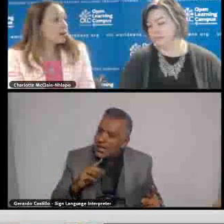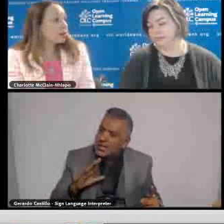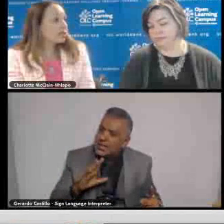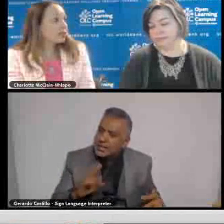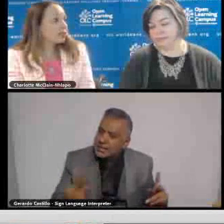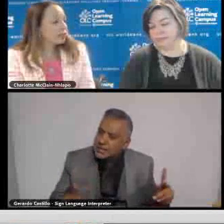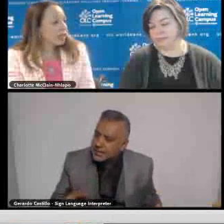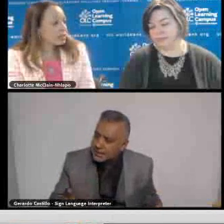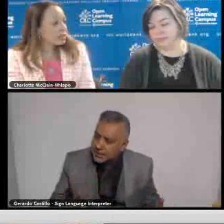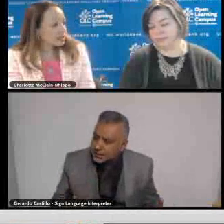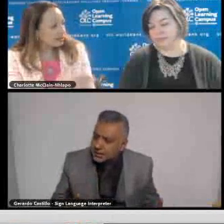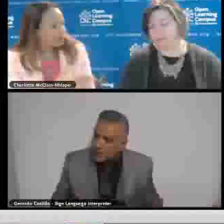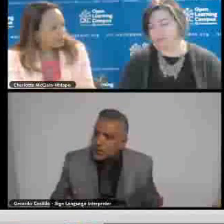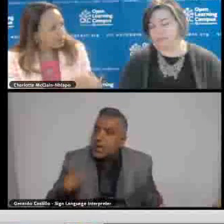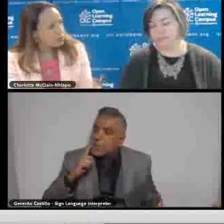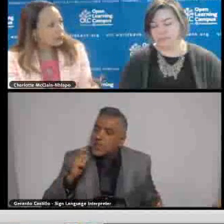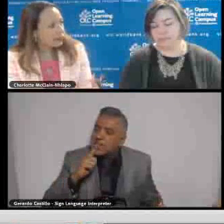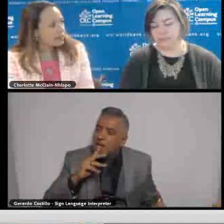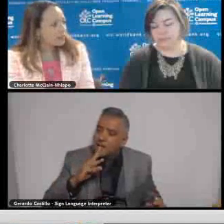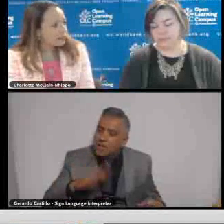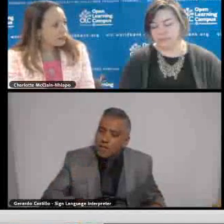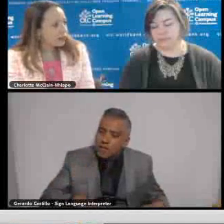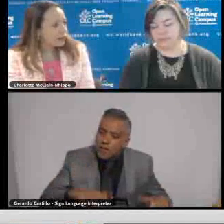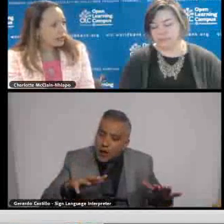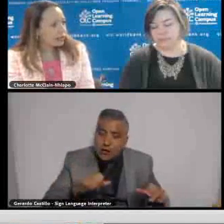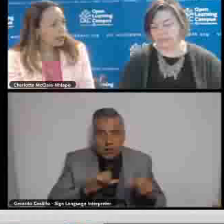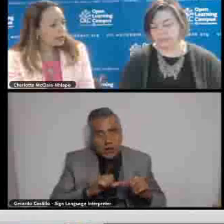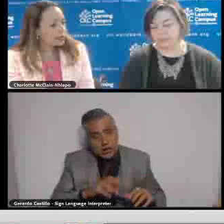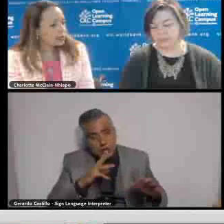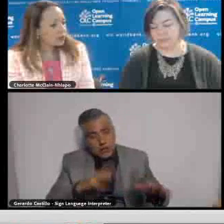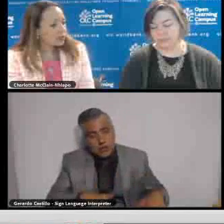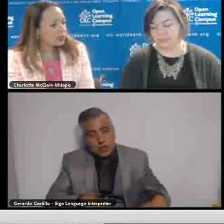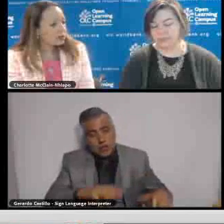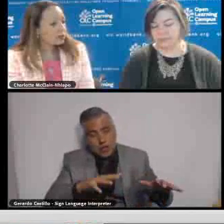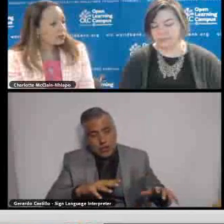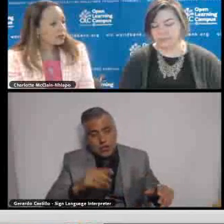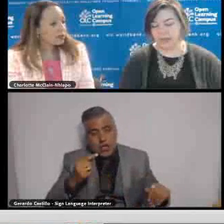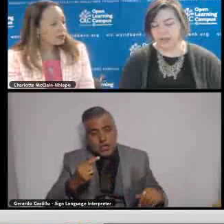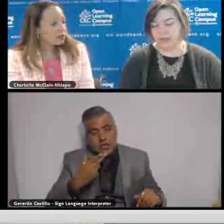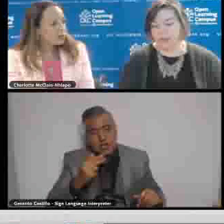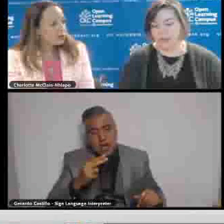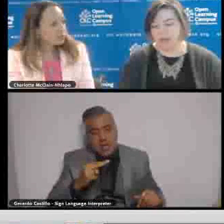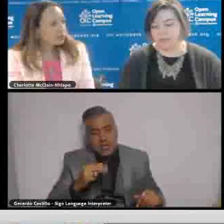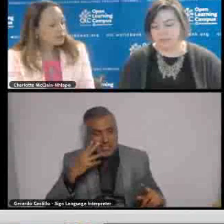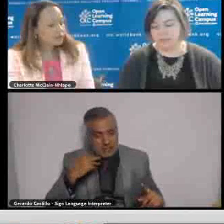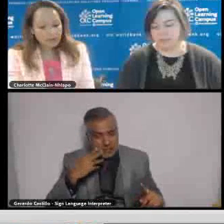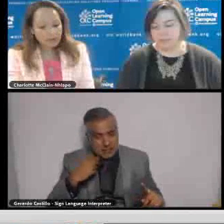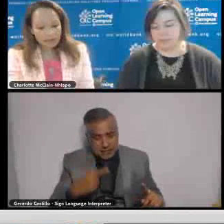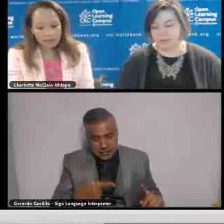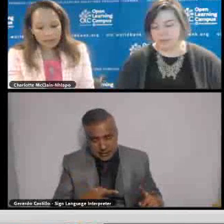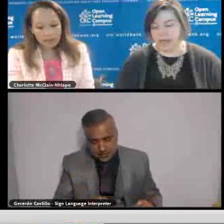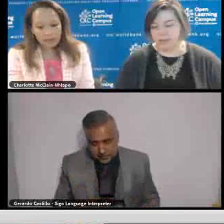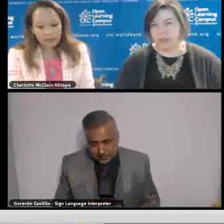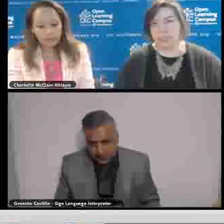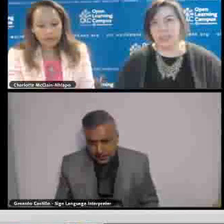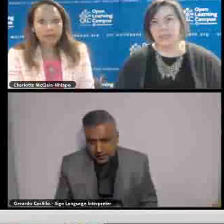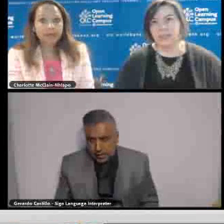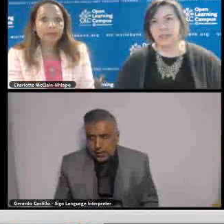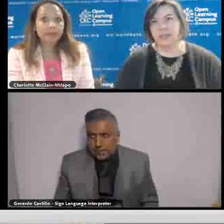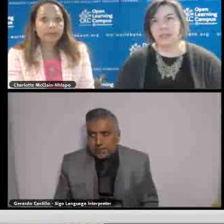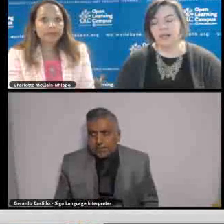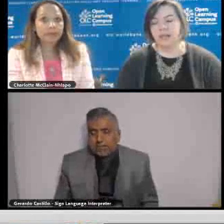given the floods and the continuous floods that Ghana has experienced? So actually